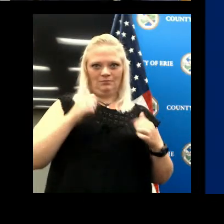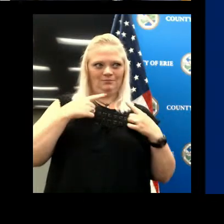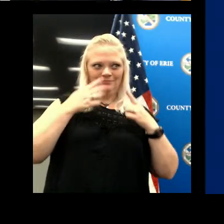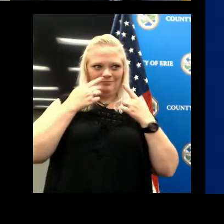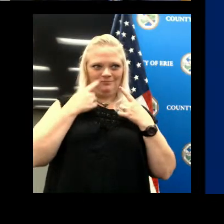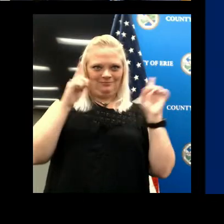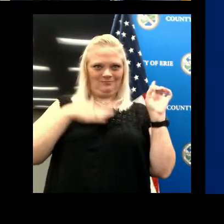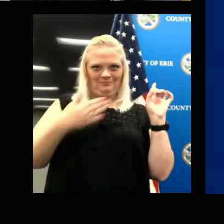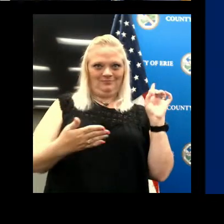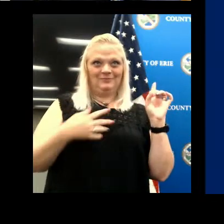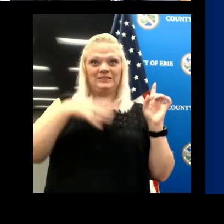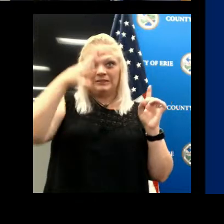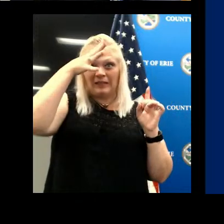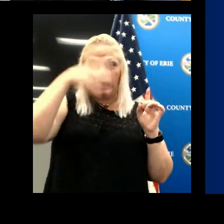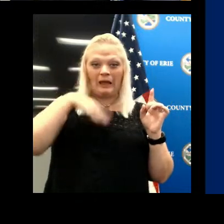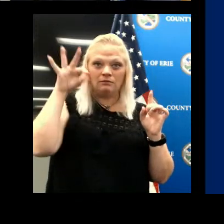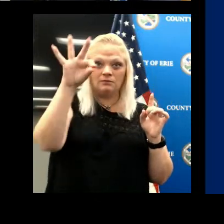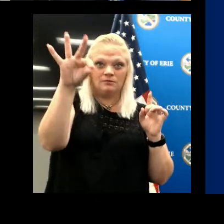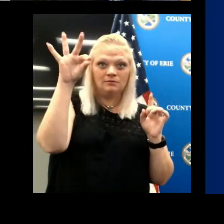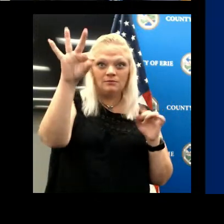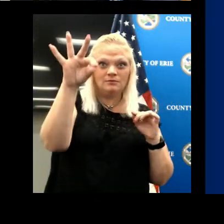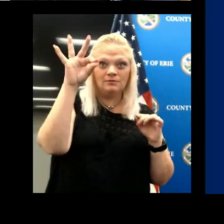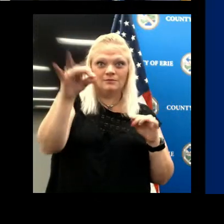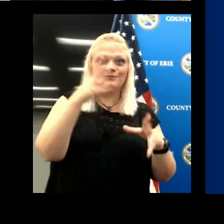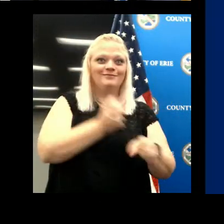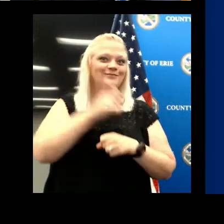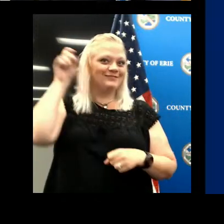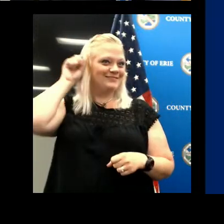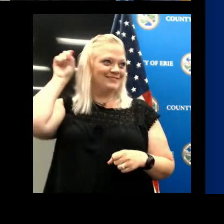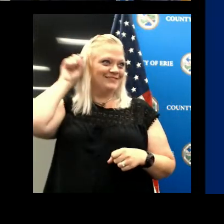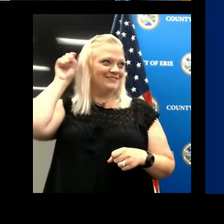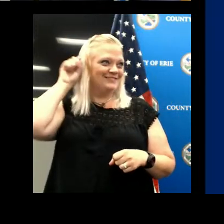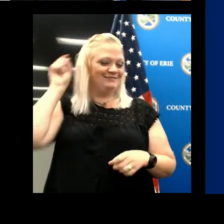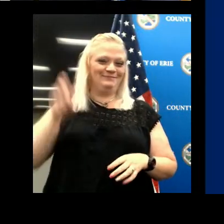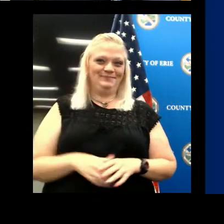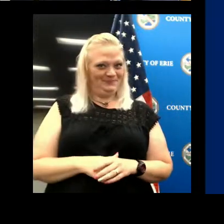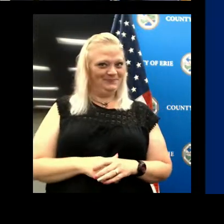does. So, Dad, I keep on telling you, get a hearing aid.